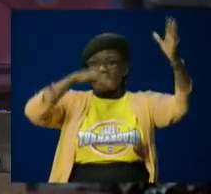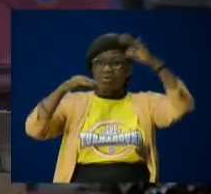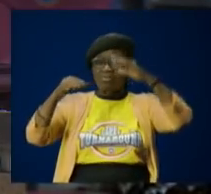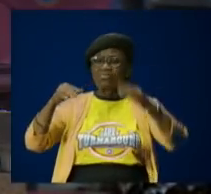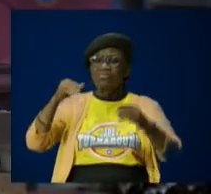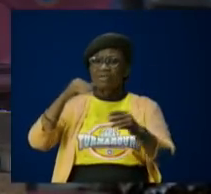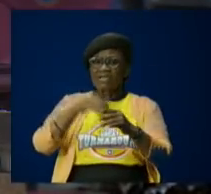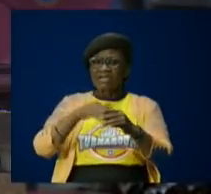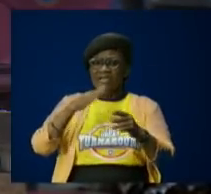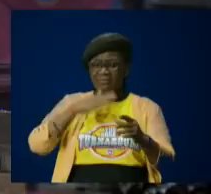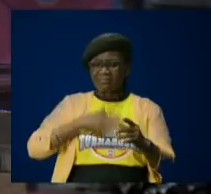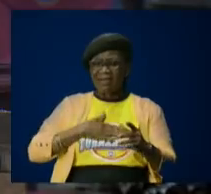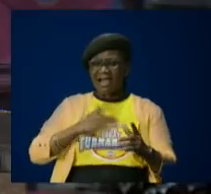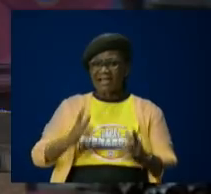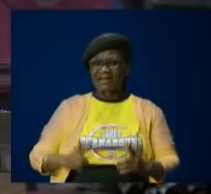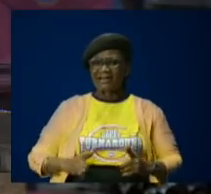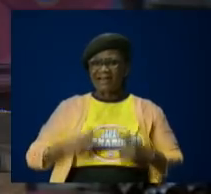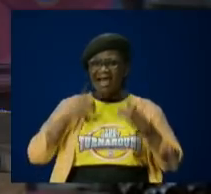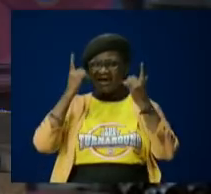in my life